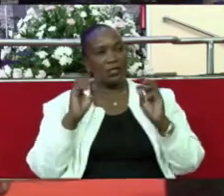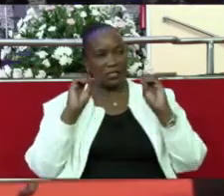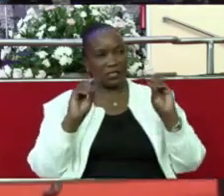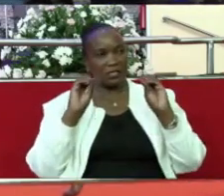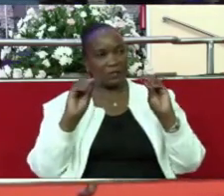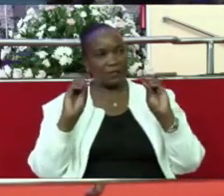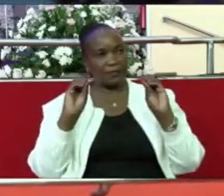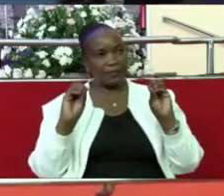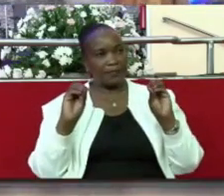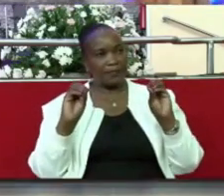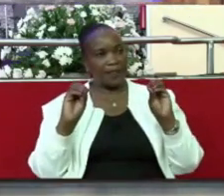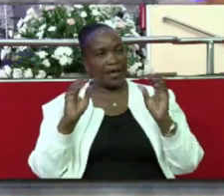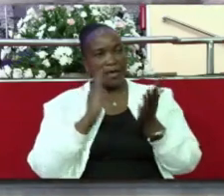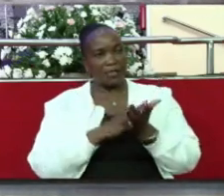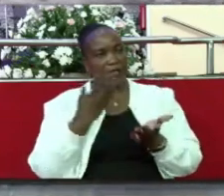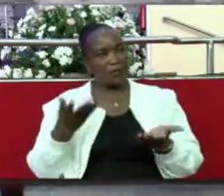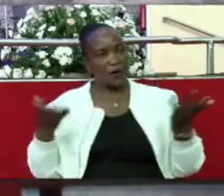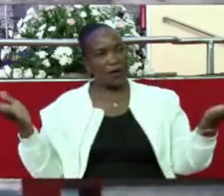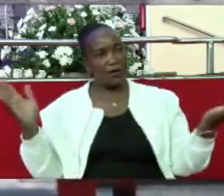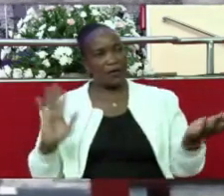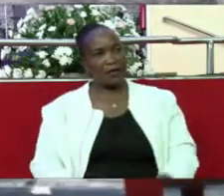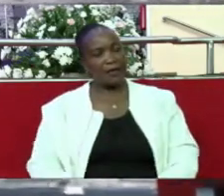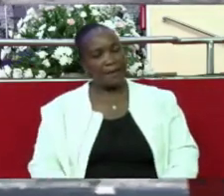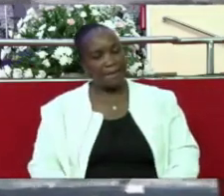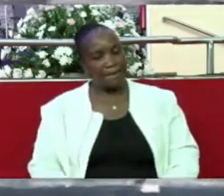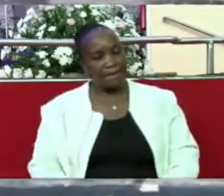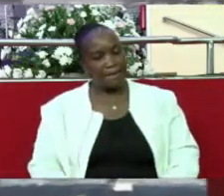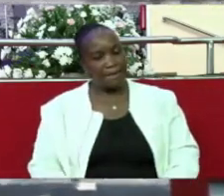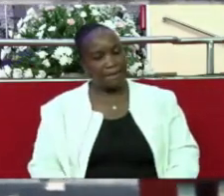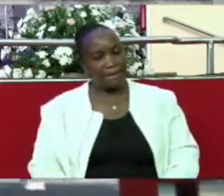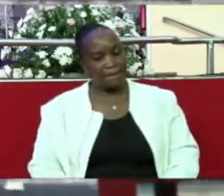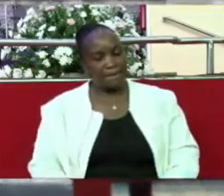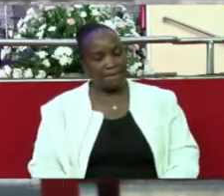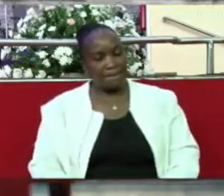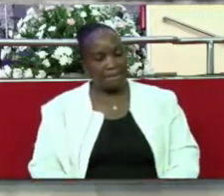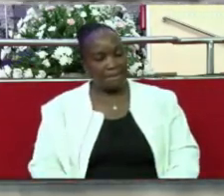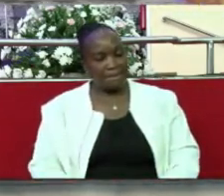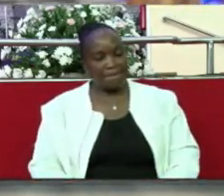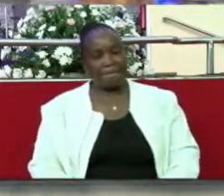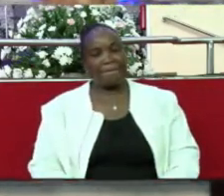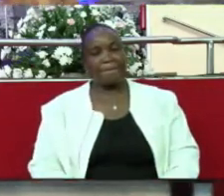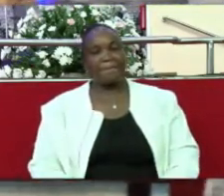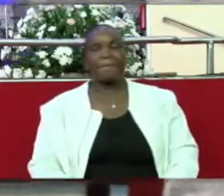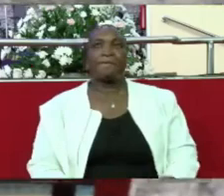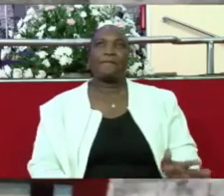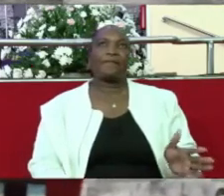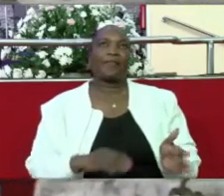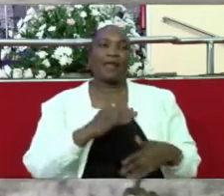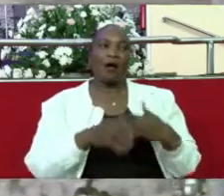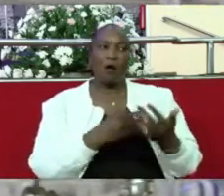Every time I would arrive in that office in the evening, he would invite me for a cup of tea. And would